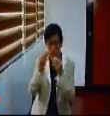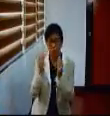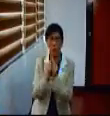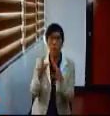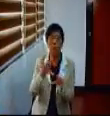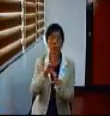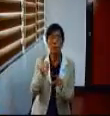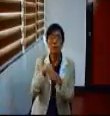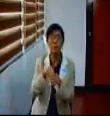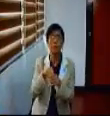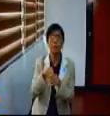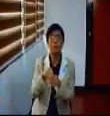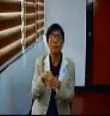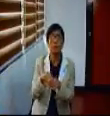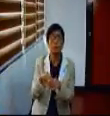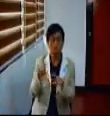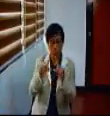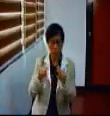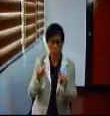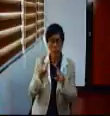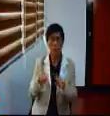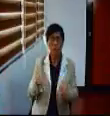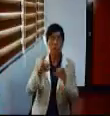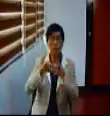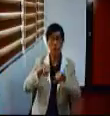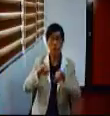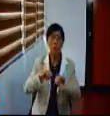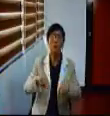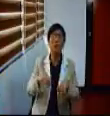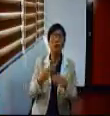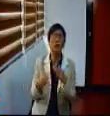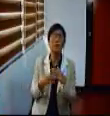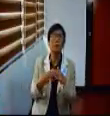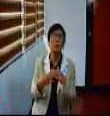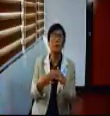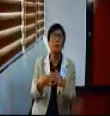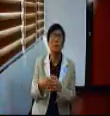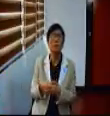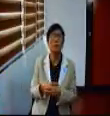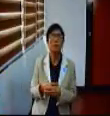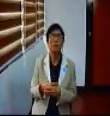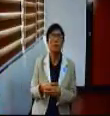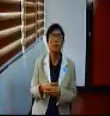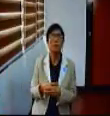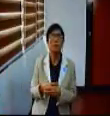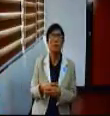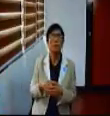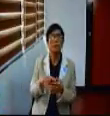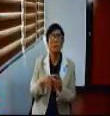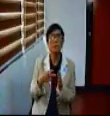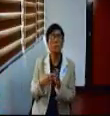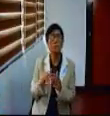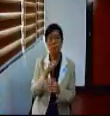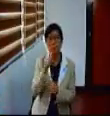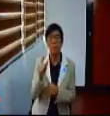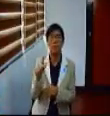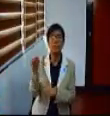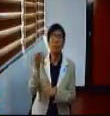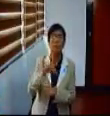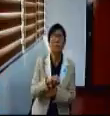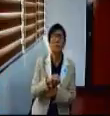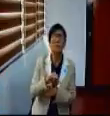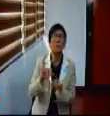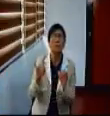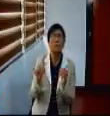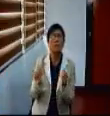at least to investigate the basis of that complaint. In other words, I will not turn down an application